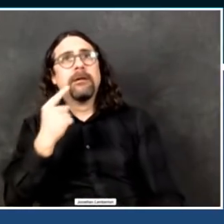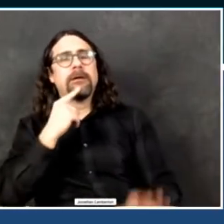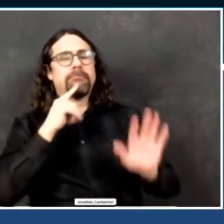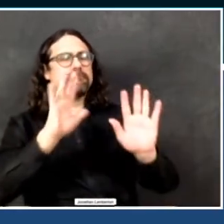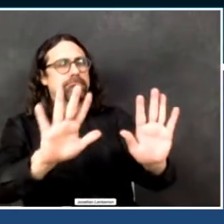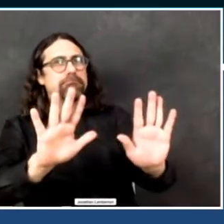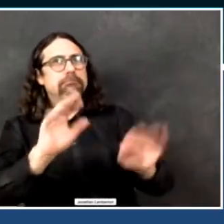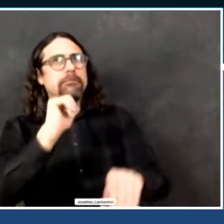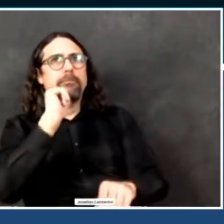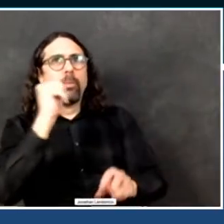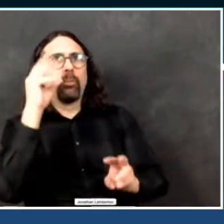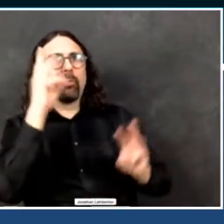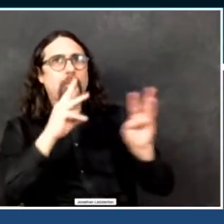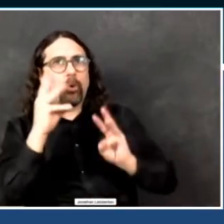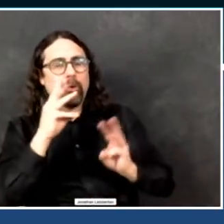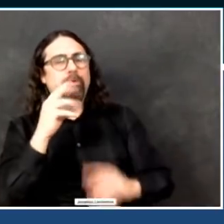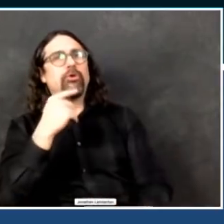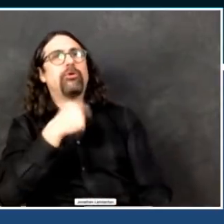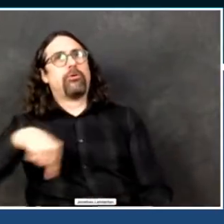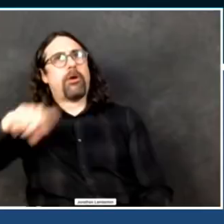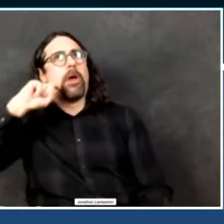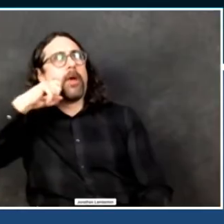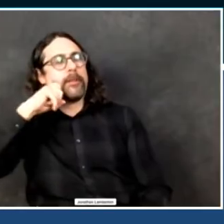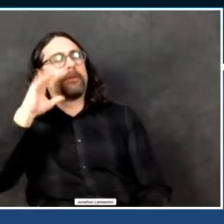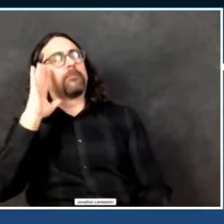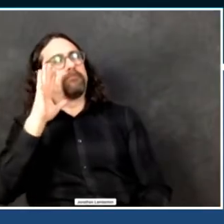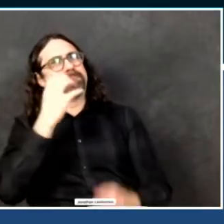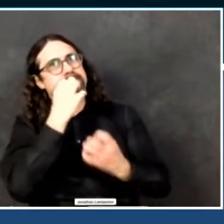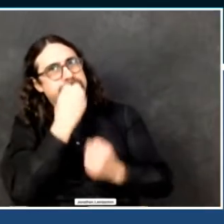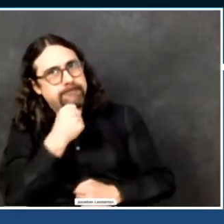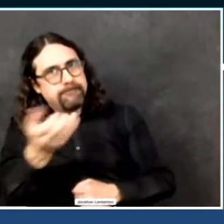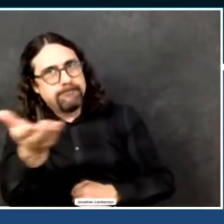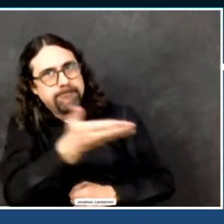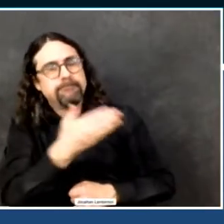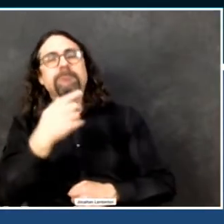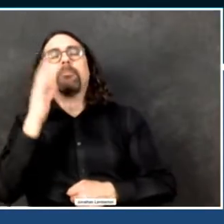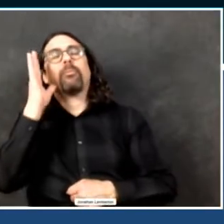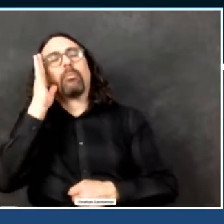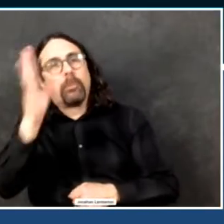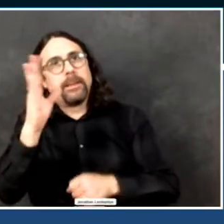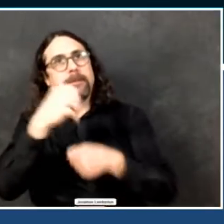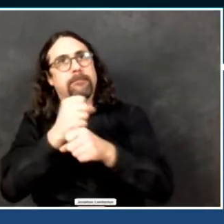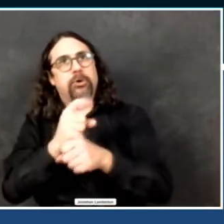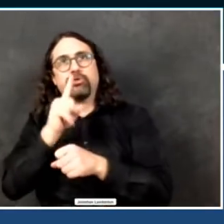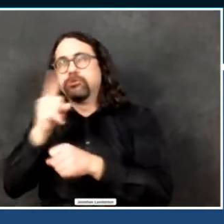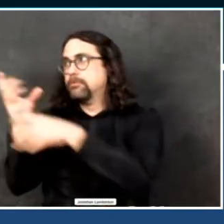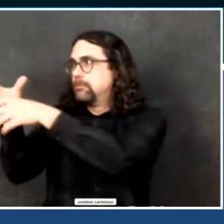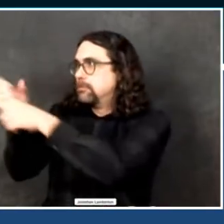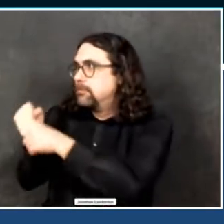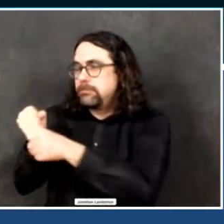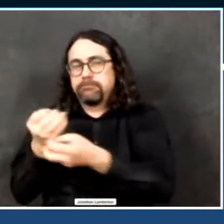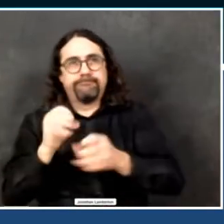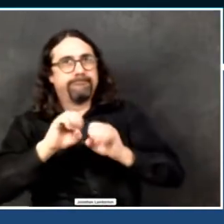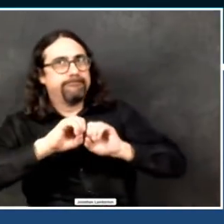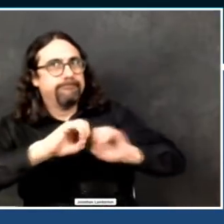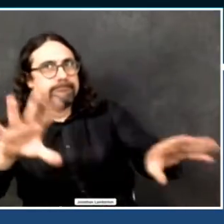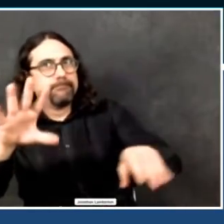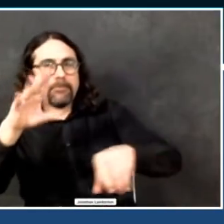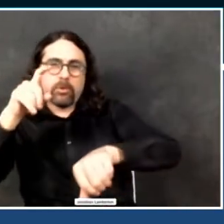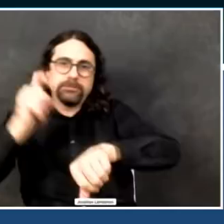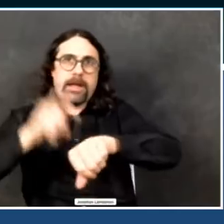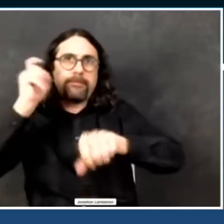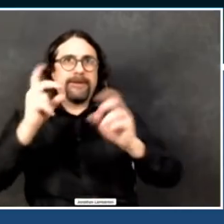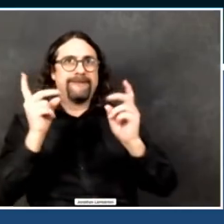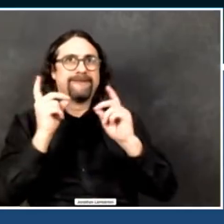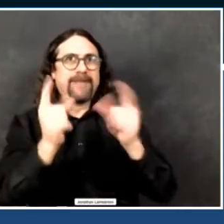at Apple for all they are doing to make sure our children will have these iPads and to make sure